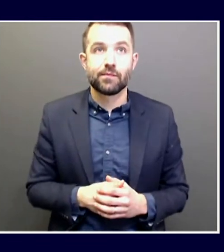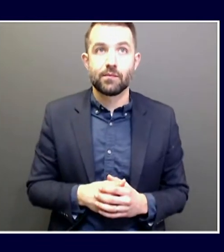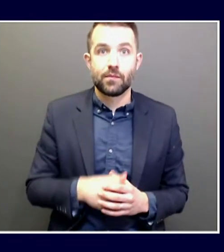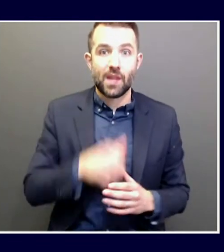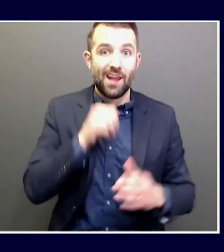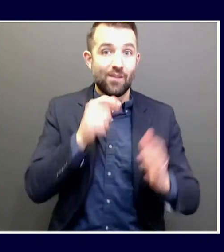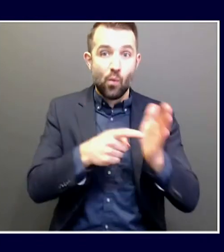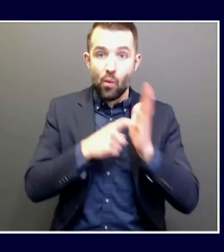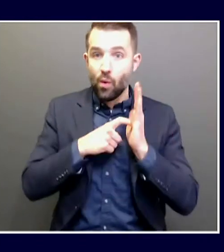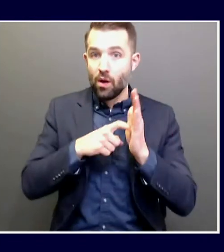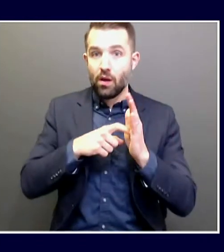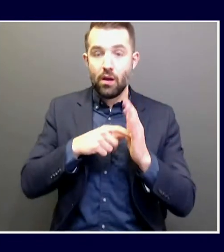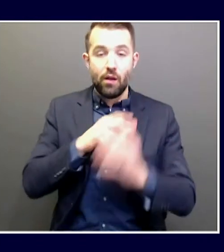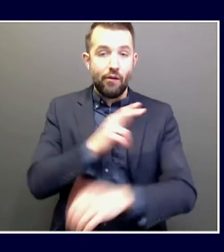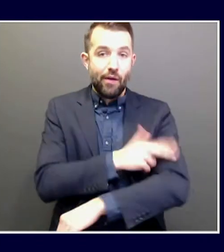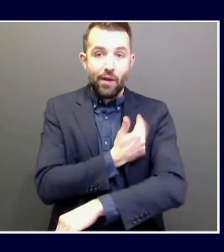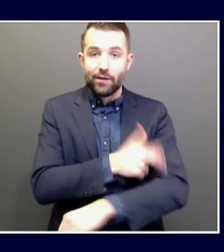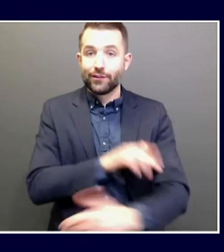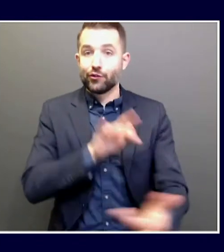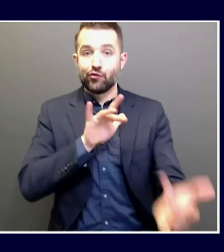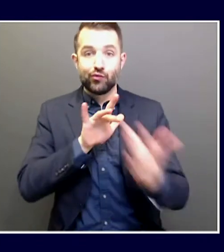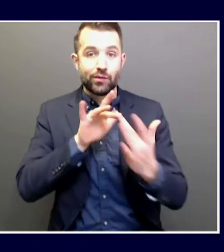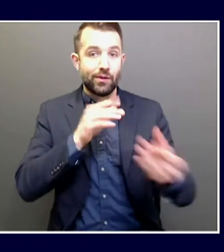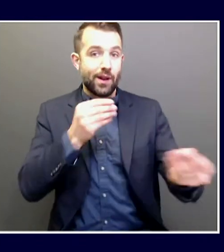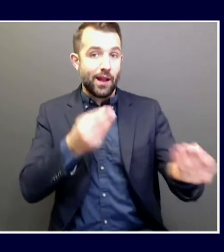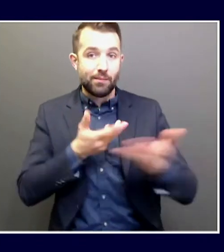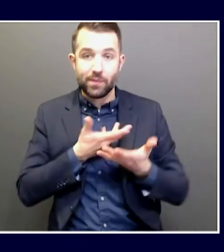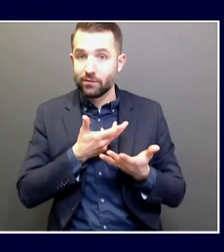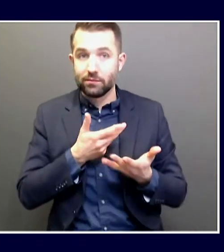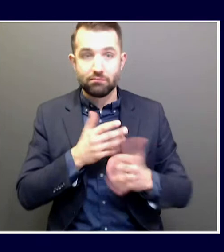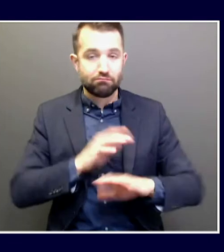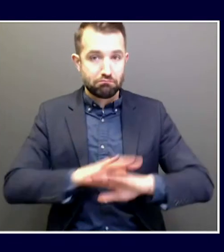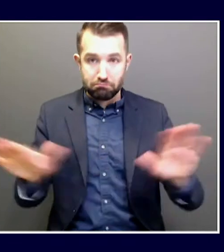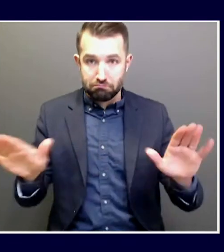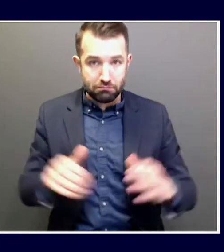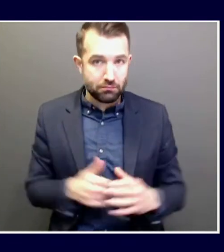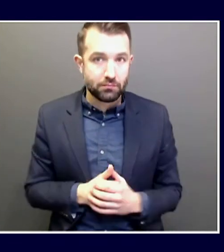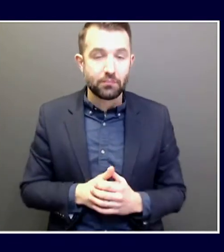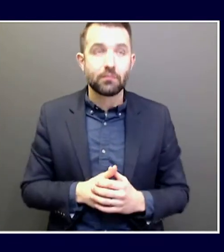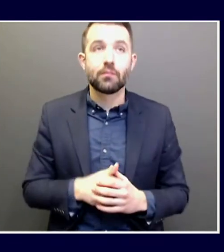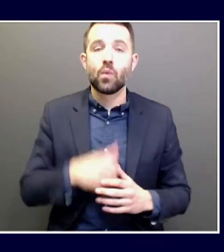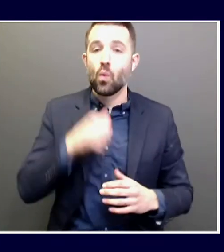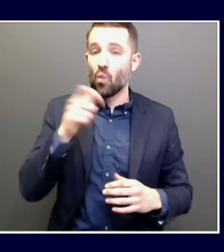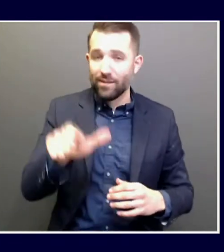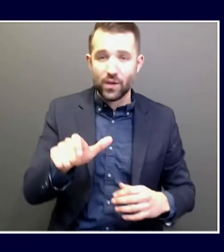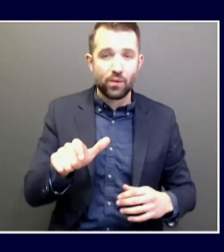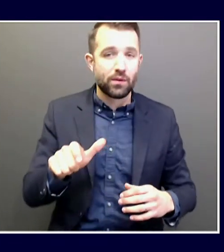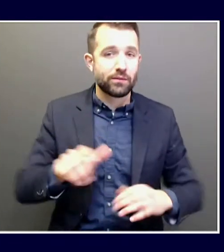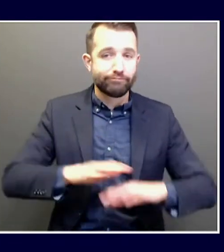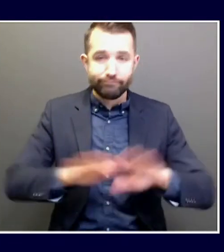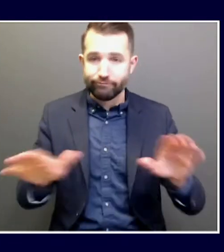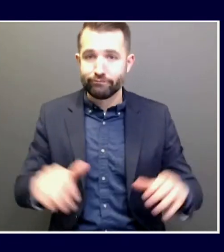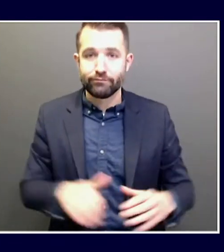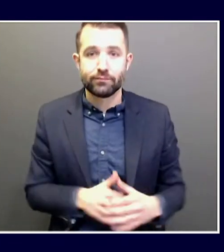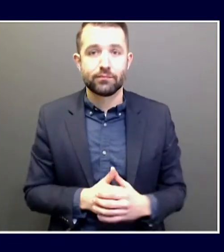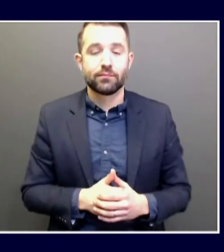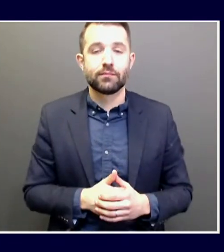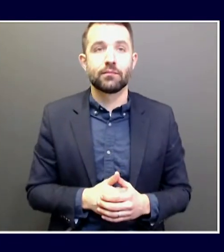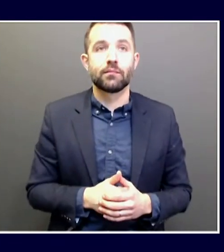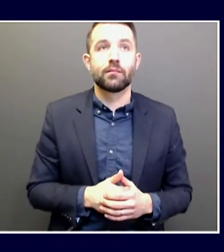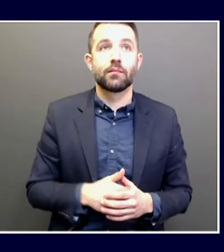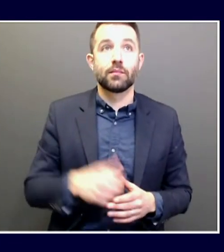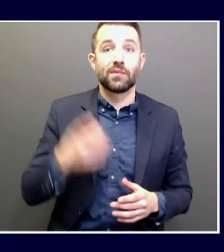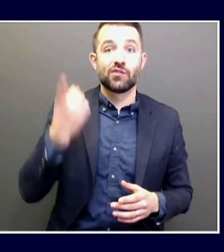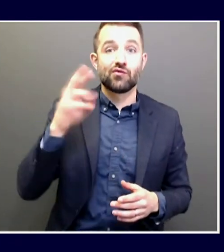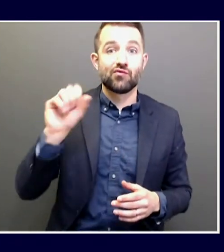Maine CDC or the state. We did not get notified by St. Mary's ahead of time. All that said, again, as Director Shah said, there's